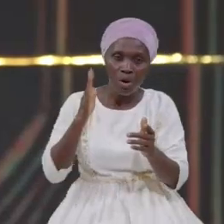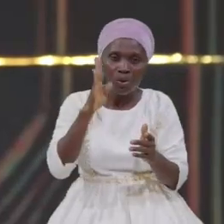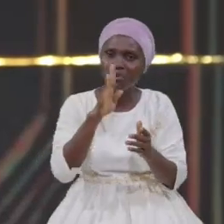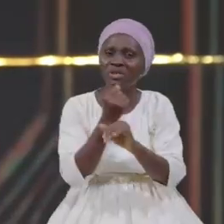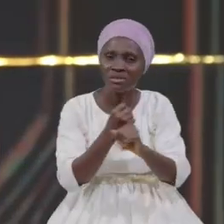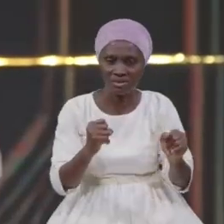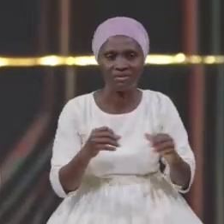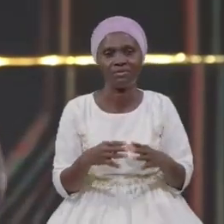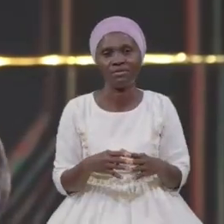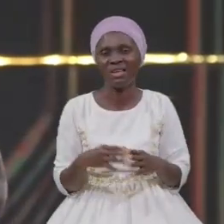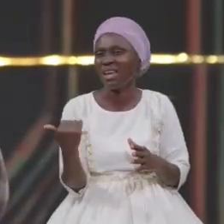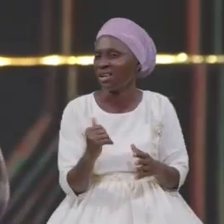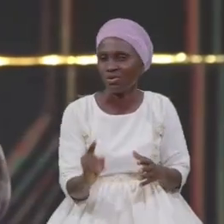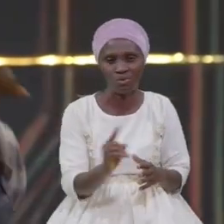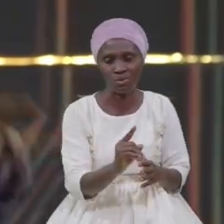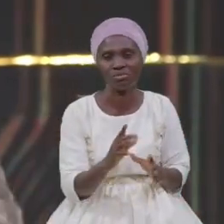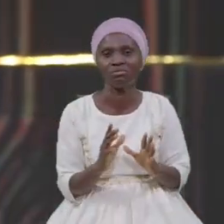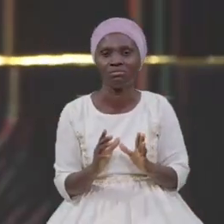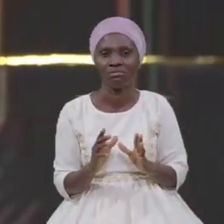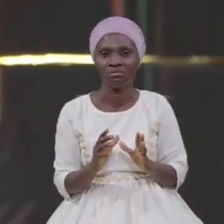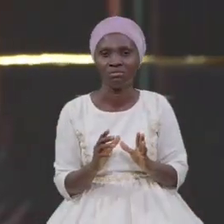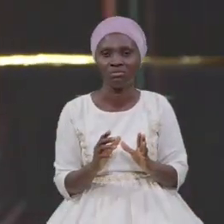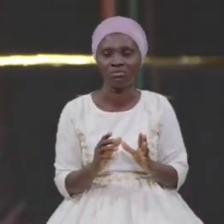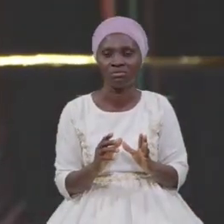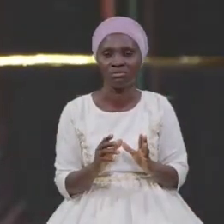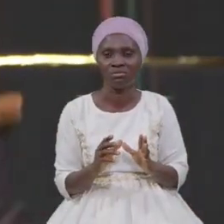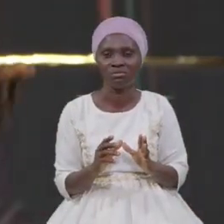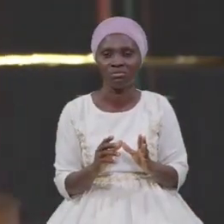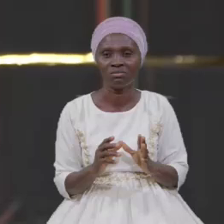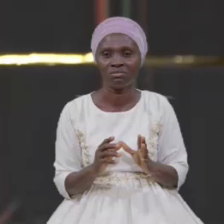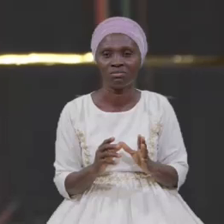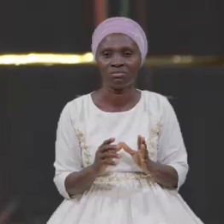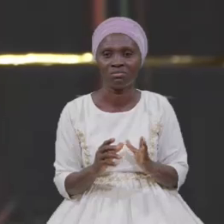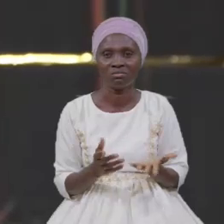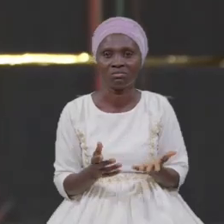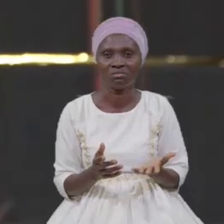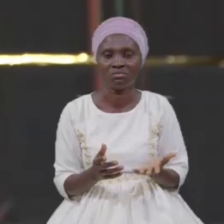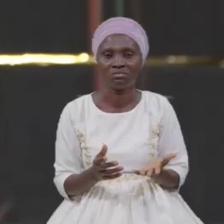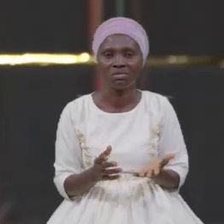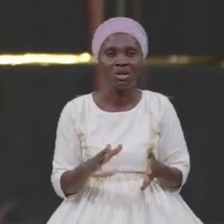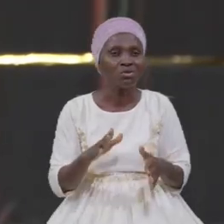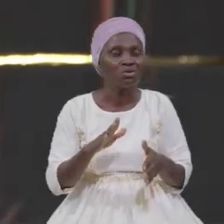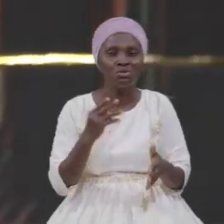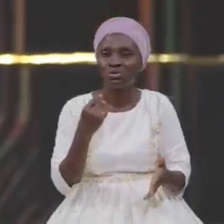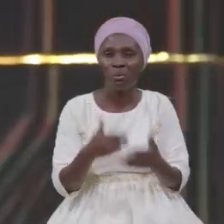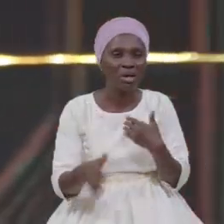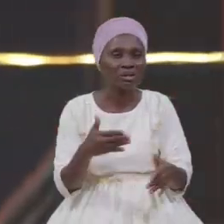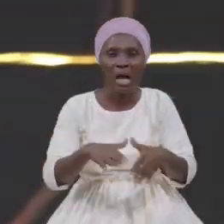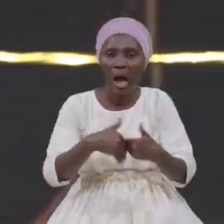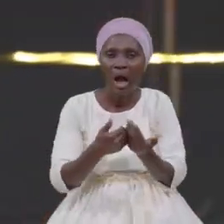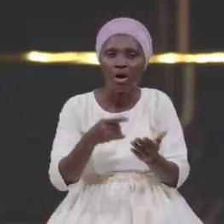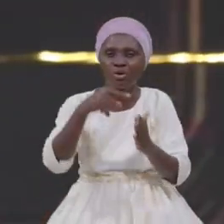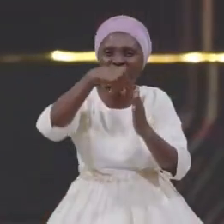saved. Whosoever. How deep you've gone in the well, whosoever. How long you've